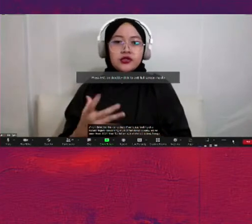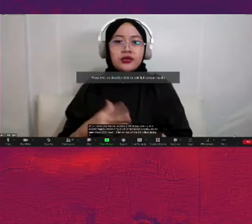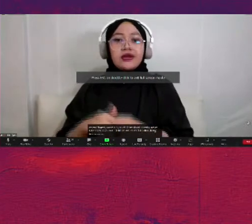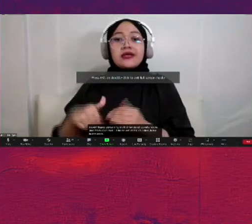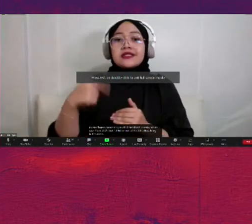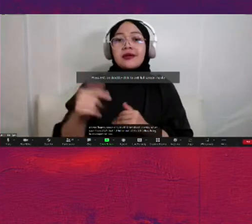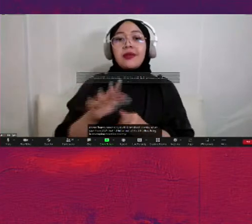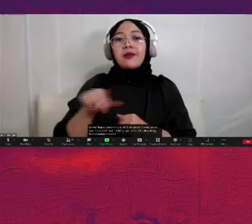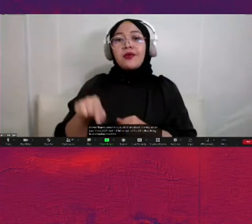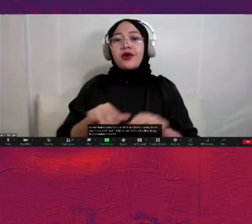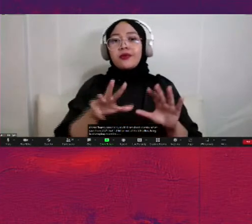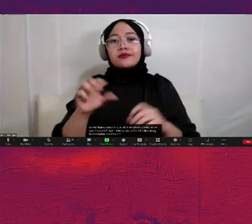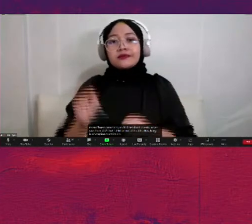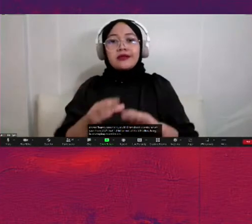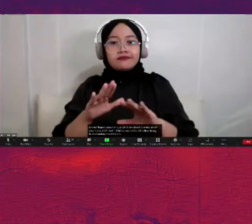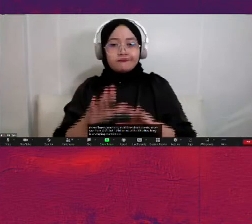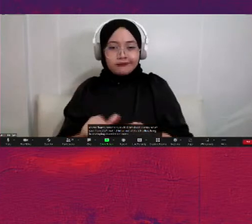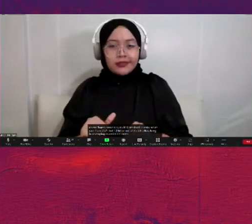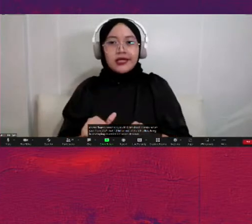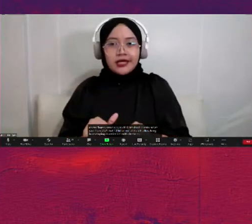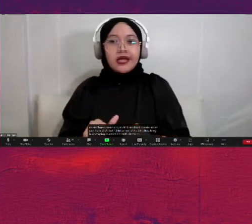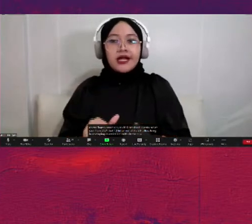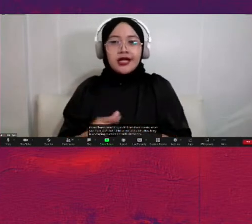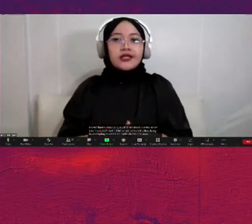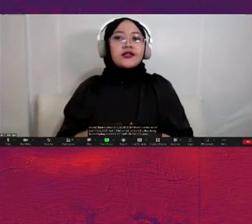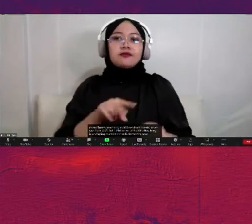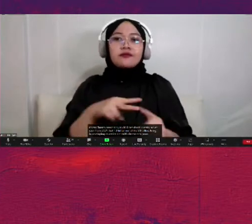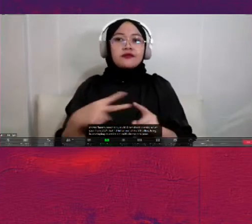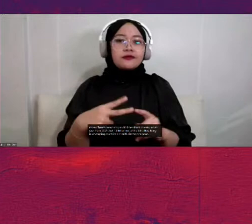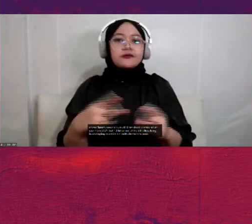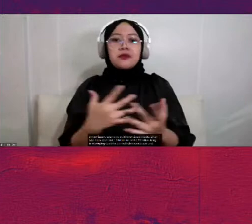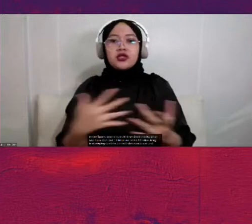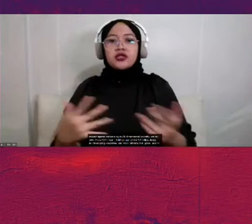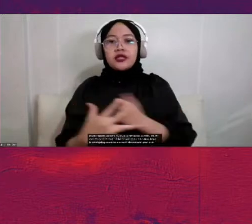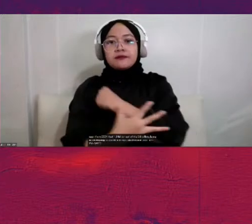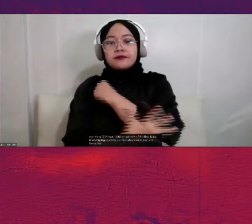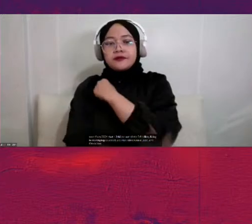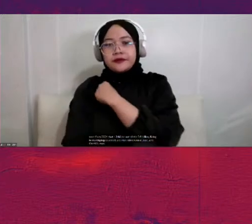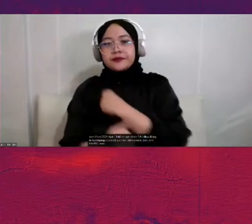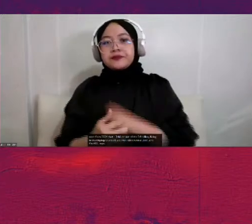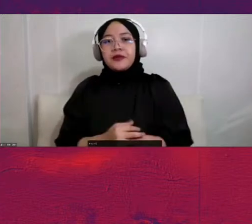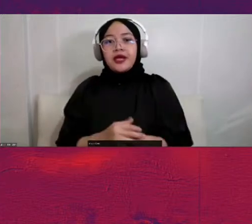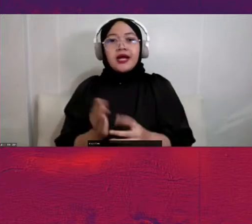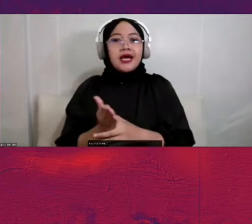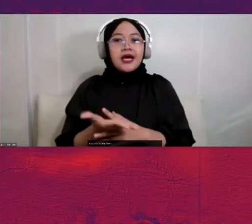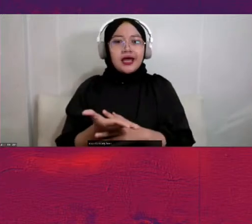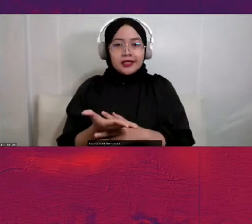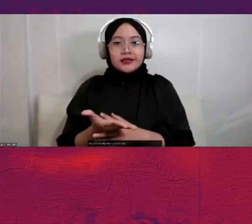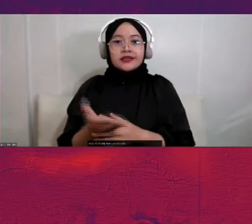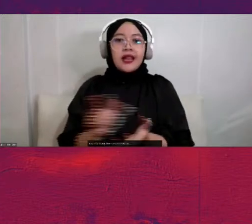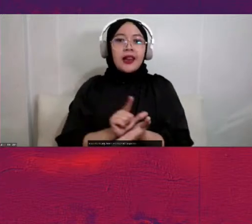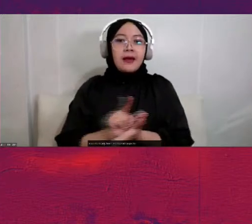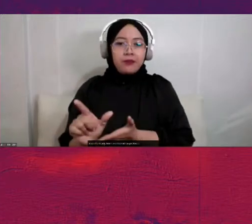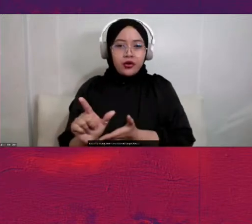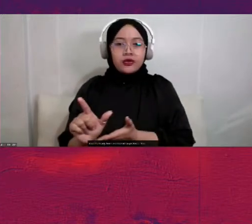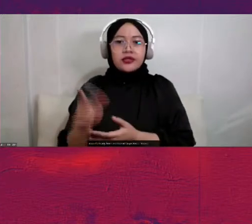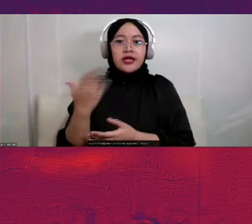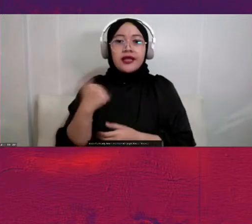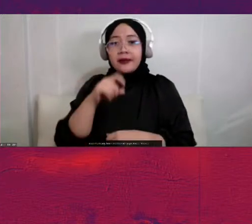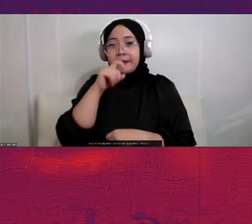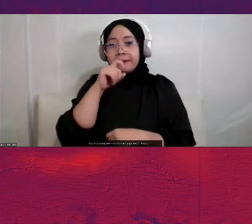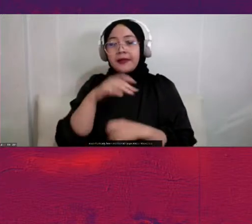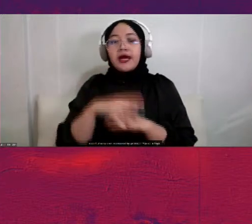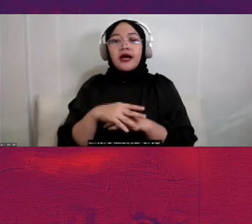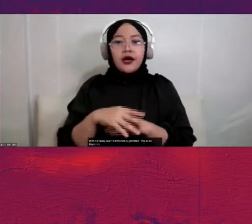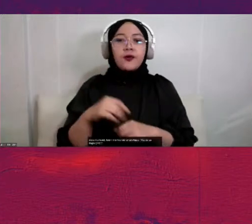in developing countries are multidimensional poor. And the IPCC report, already being mentioned by Professor Yotso,